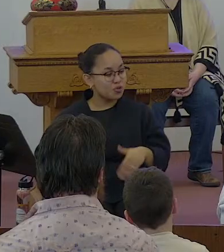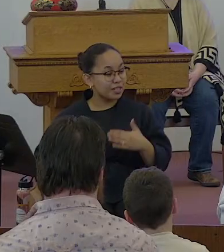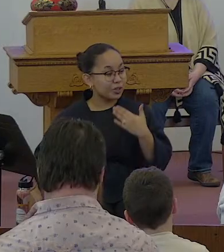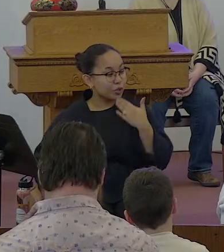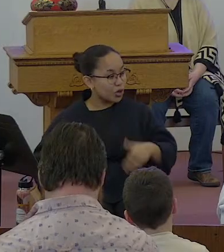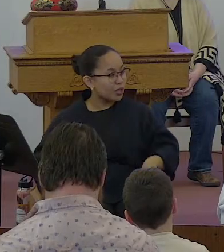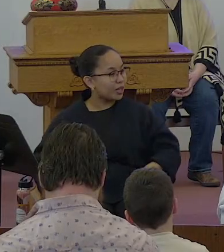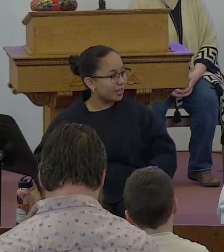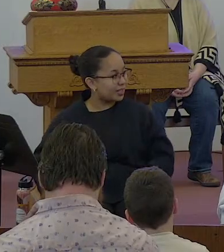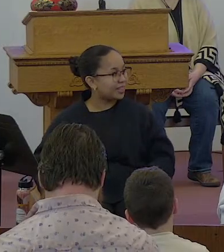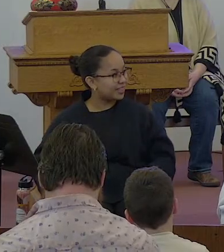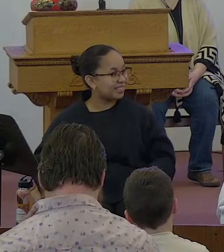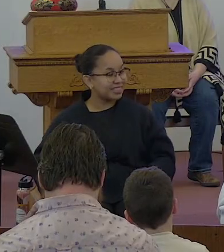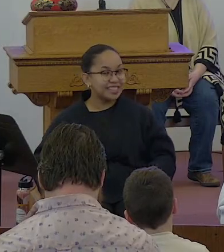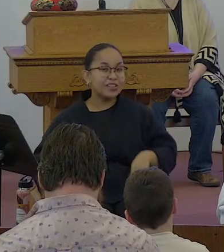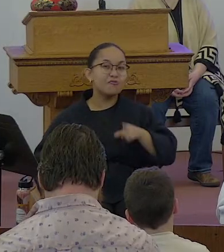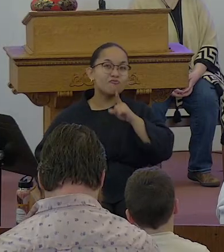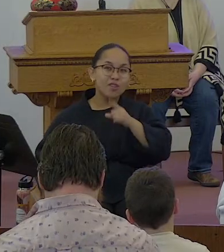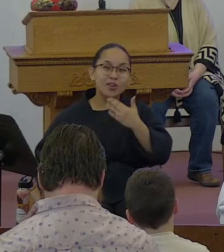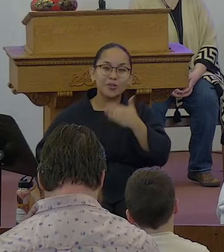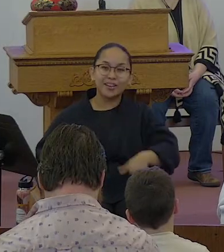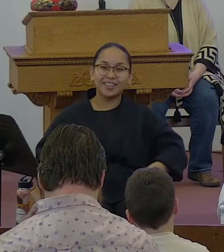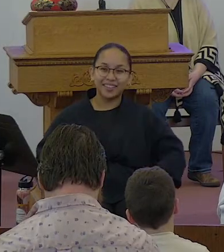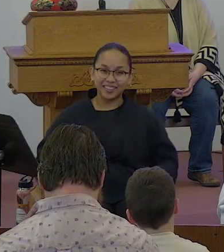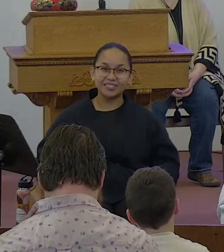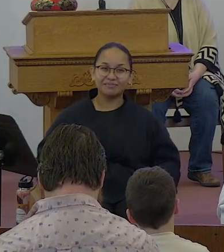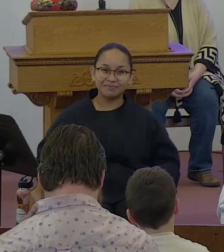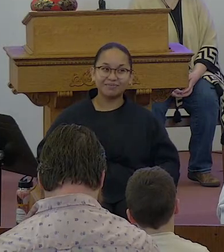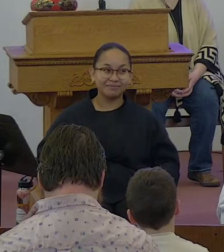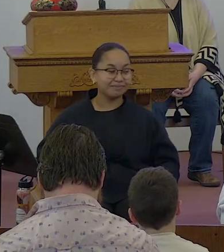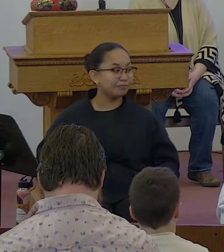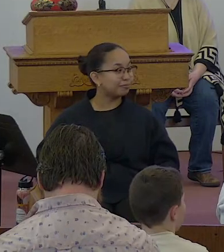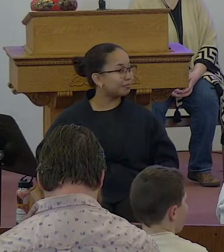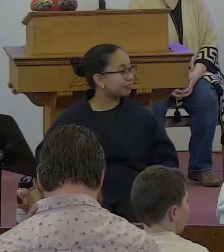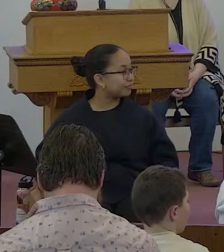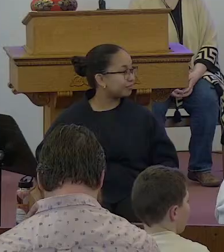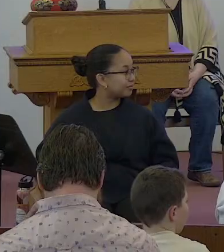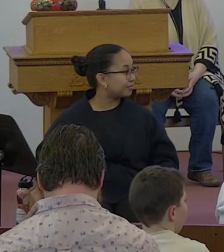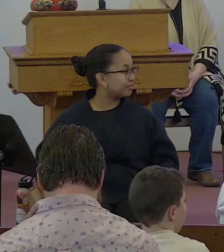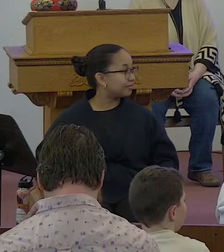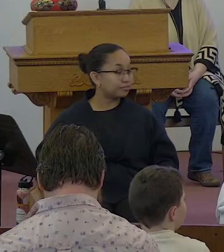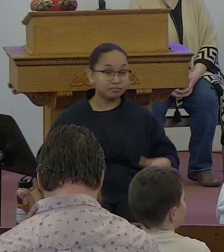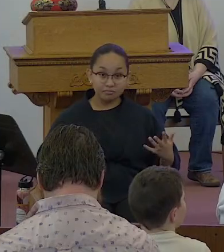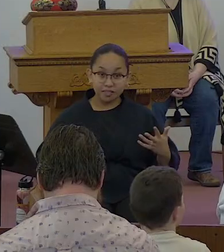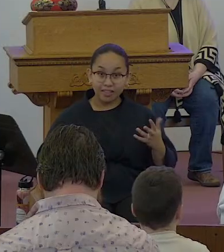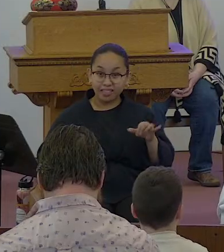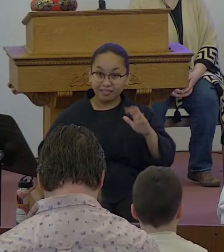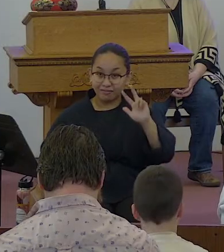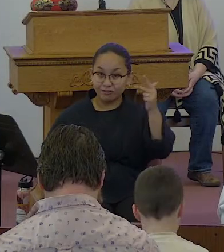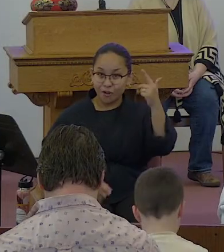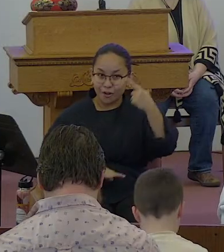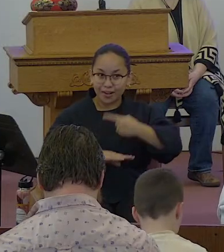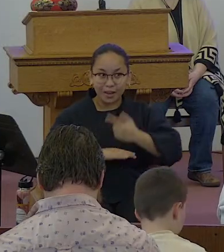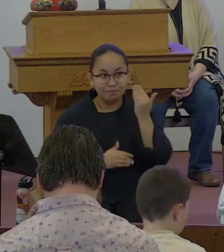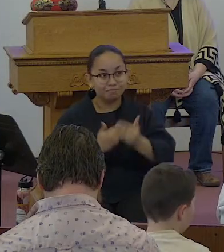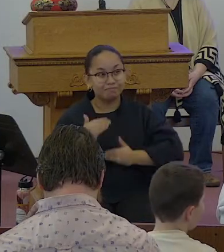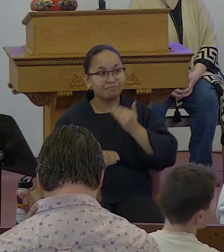good. That's real good. And that's how the third day went by.